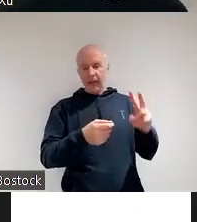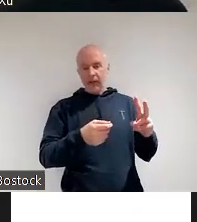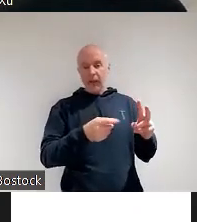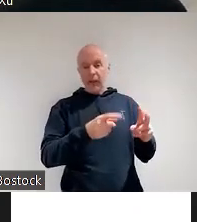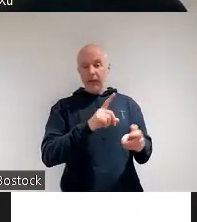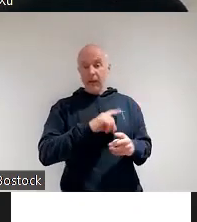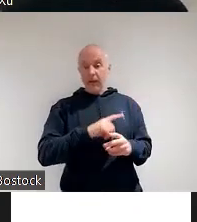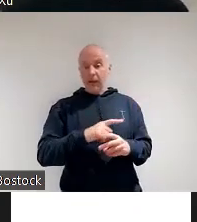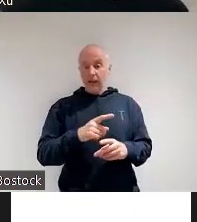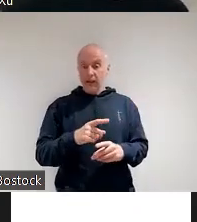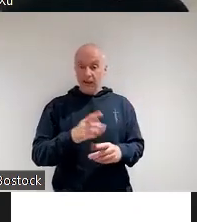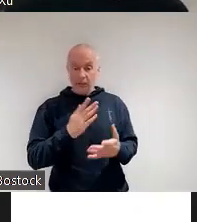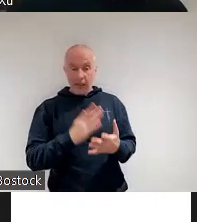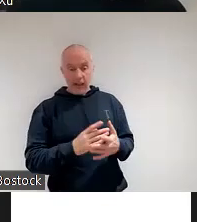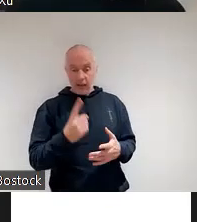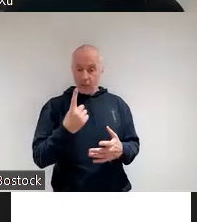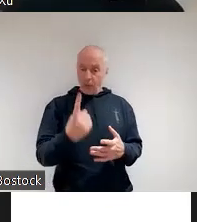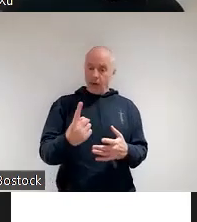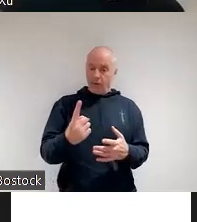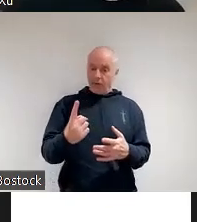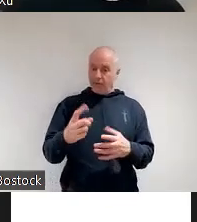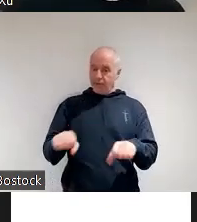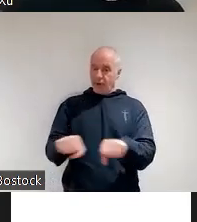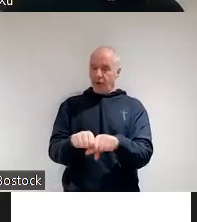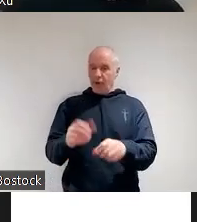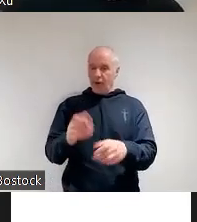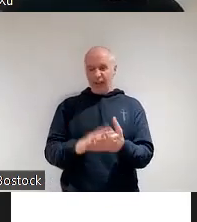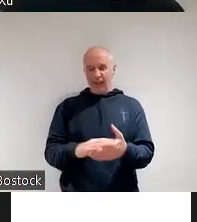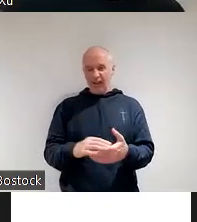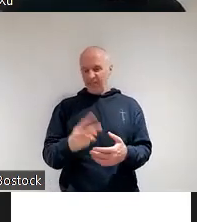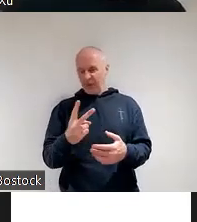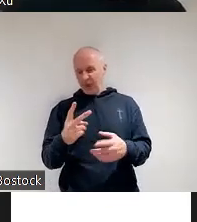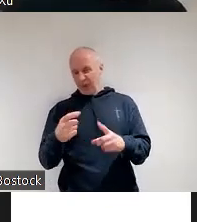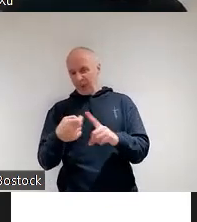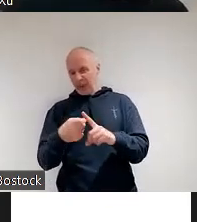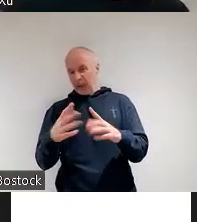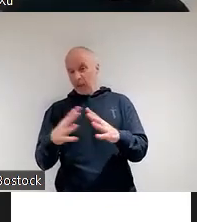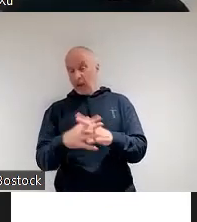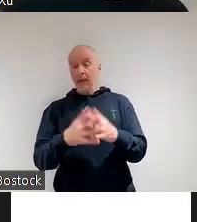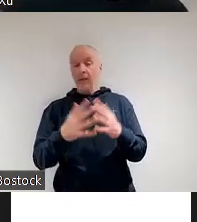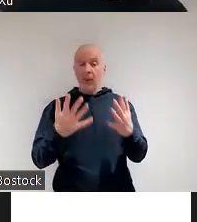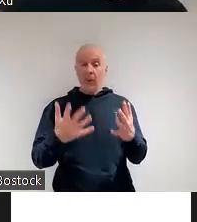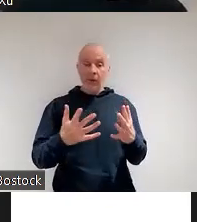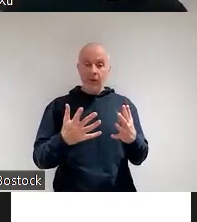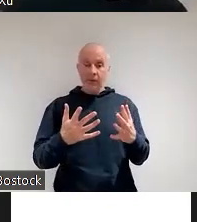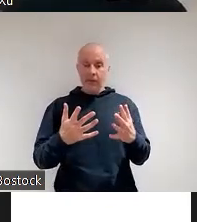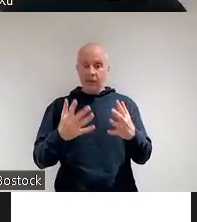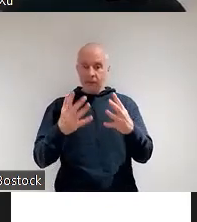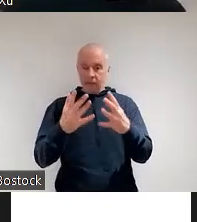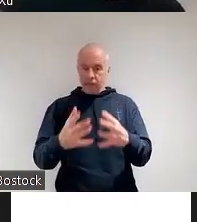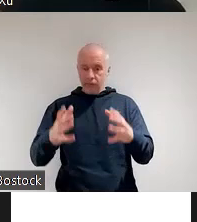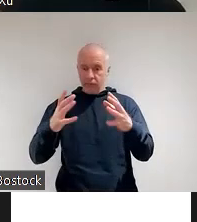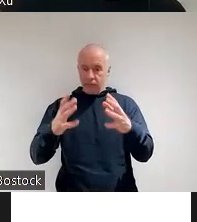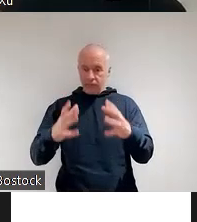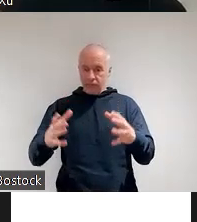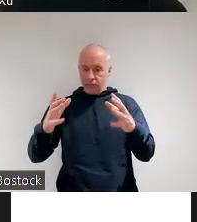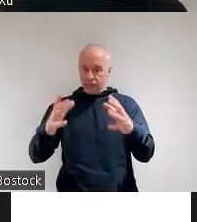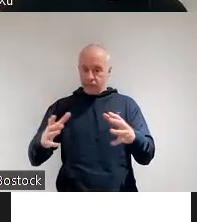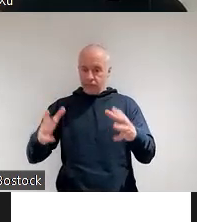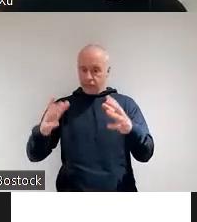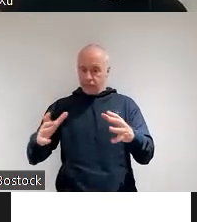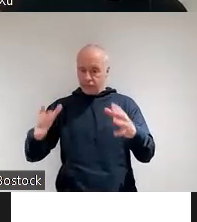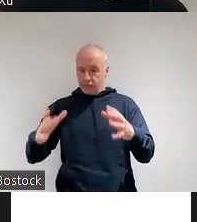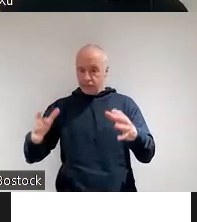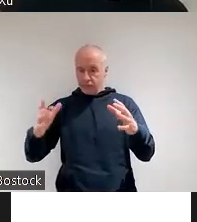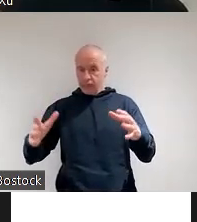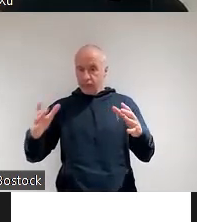EV charger is not a huge power, we're talking about 7 kilowatt, 22 kilowatt. But when you started to pile them up across the country, across the continent, that